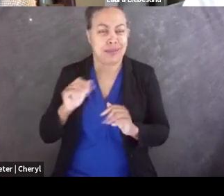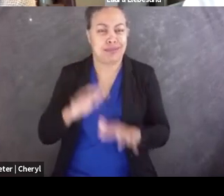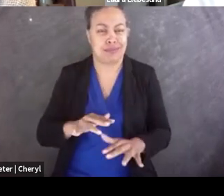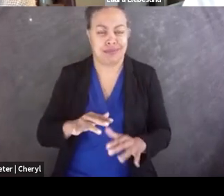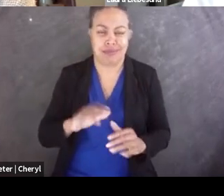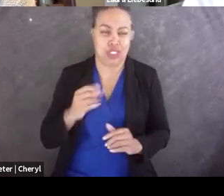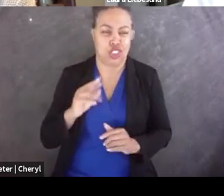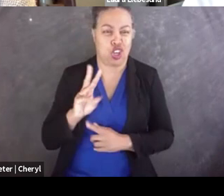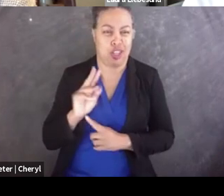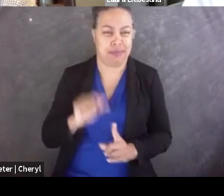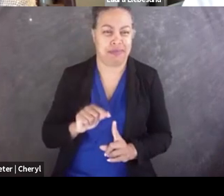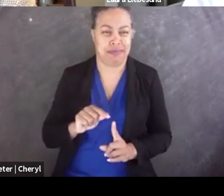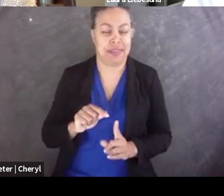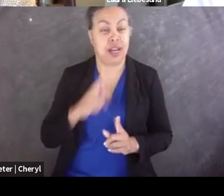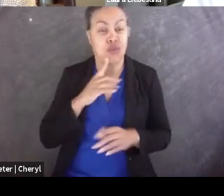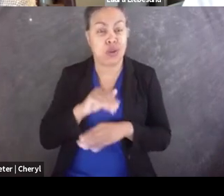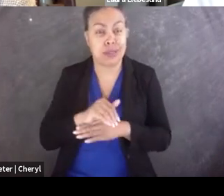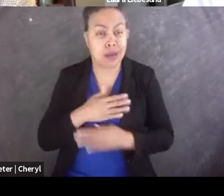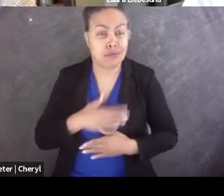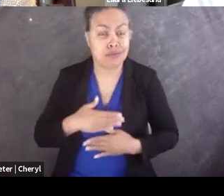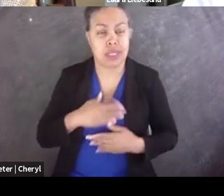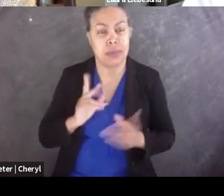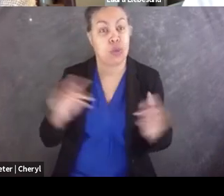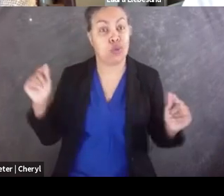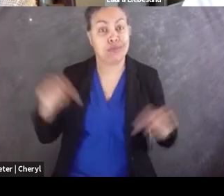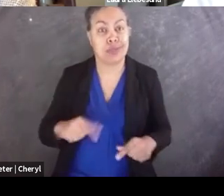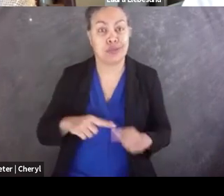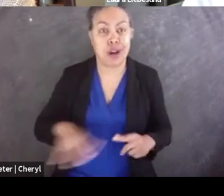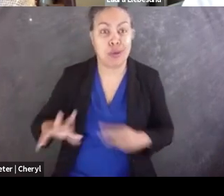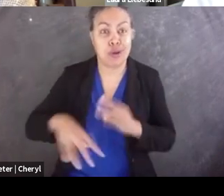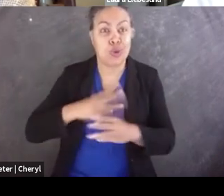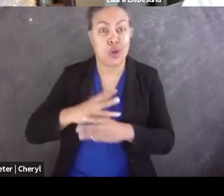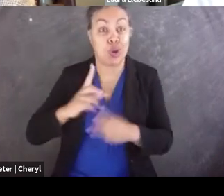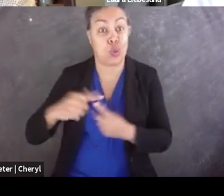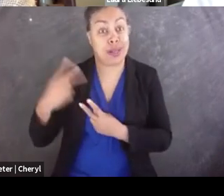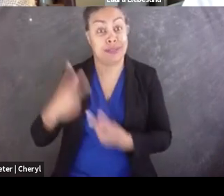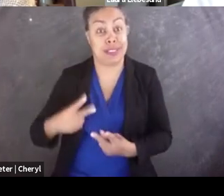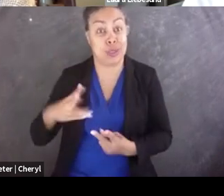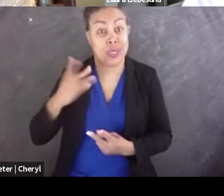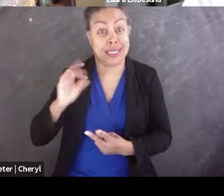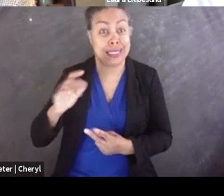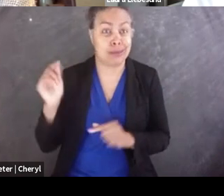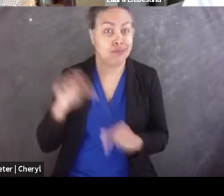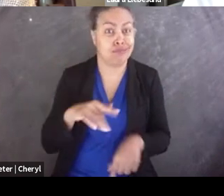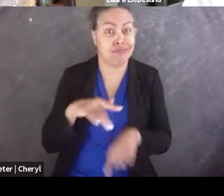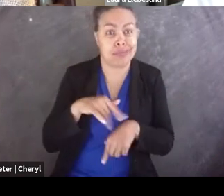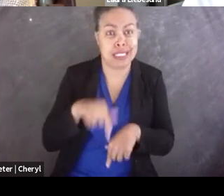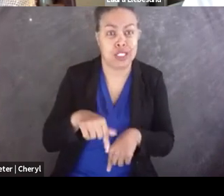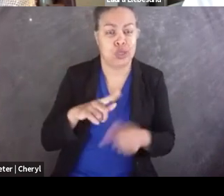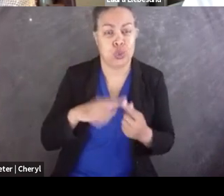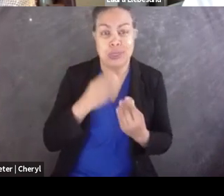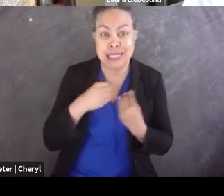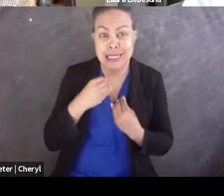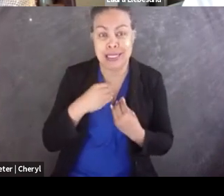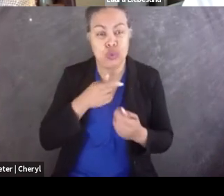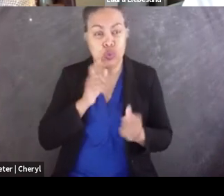and entertainment. People from all over the world, when they come to Washington, come here to eat and to drink. And